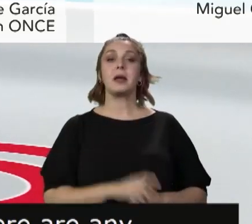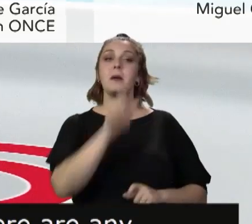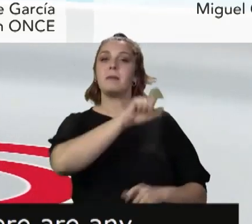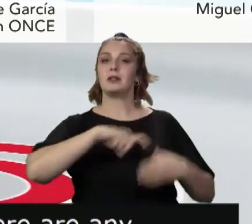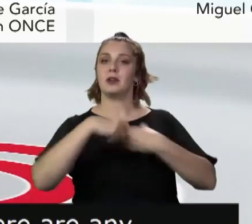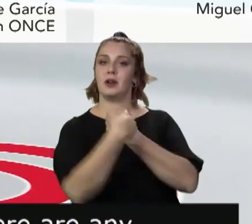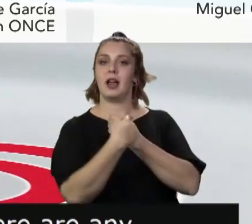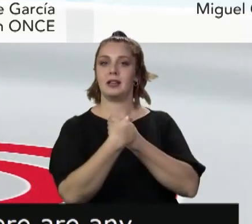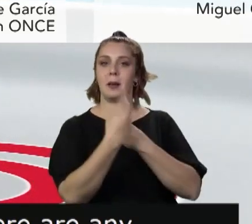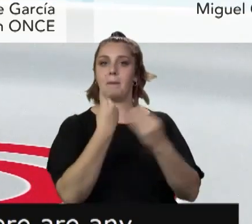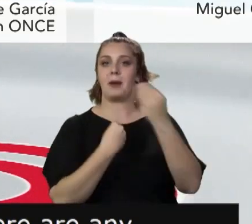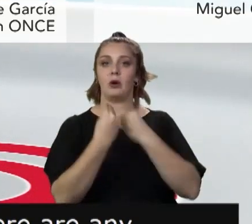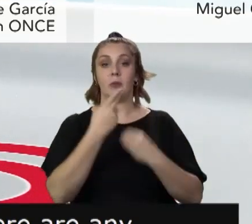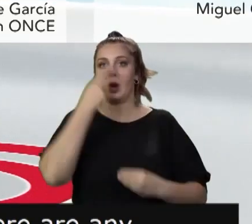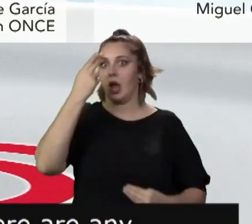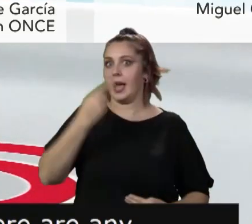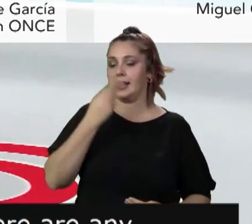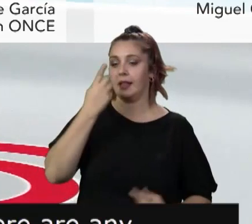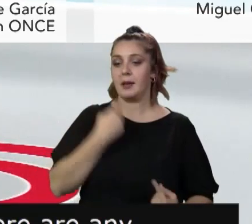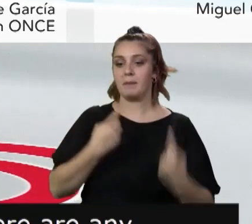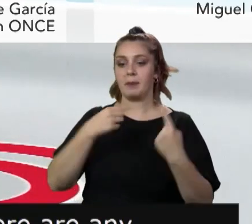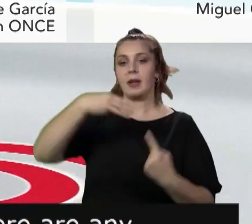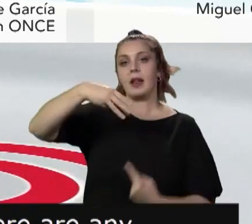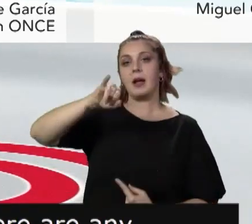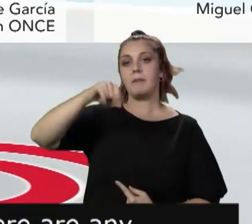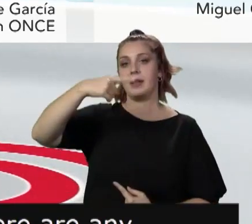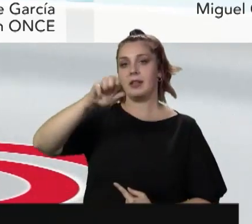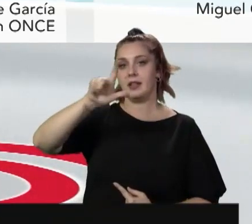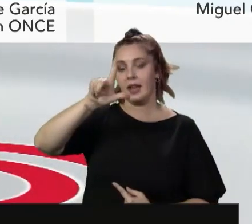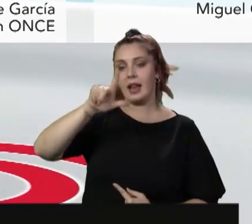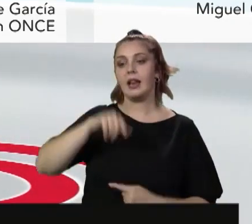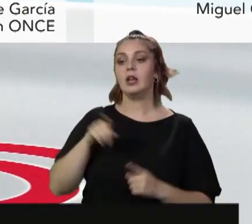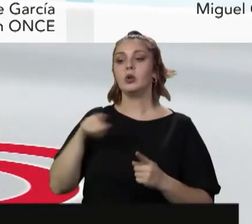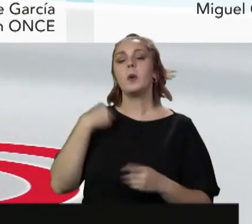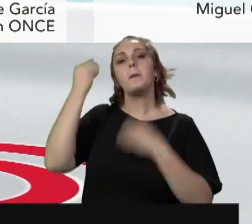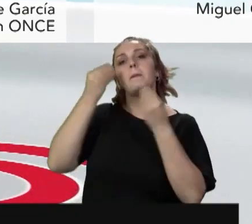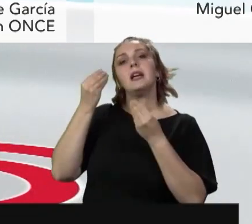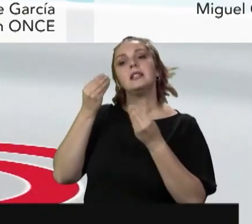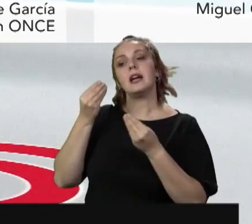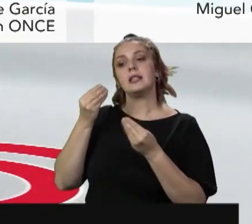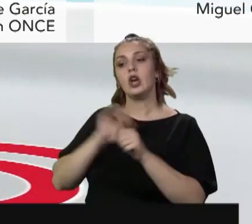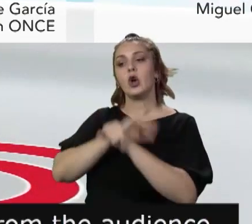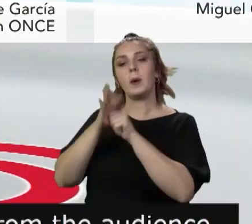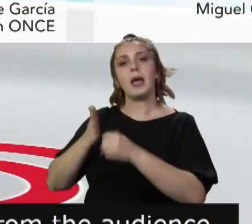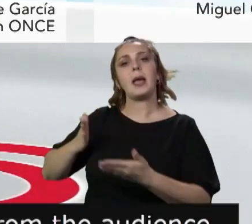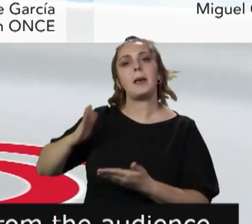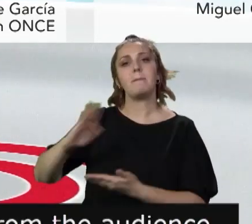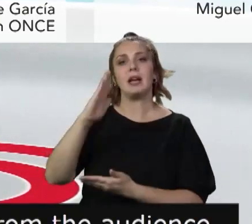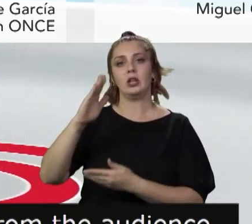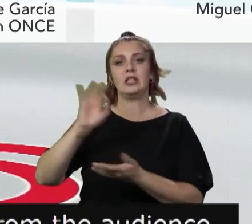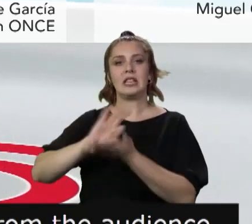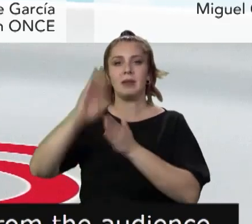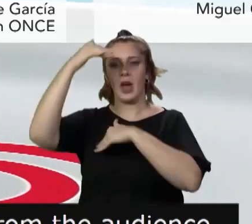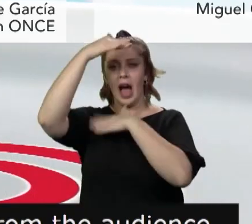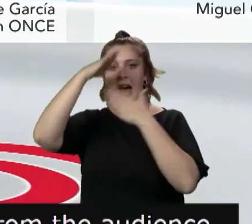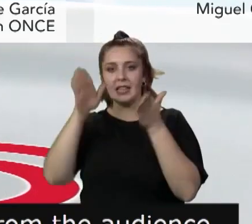Yes, we have a few questions from the audience because this was so interesting. First question is for Miguel. Miguel, what was the impact